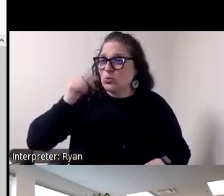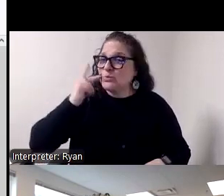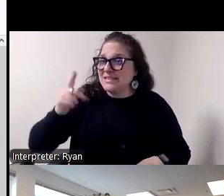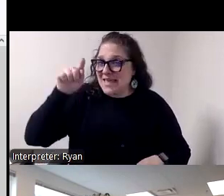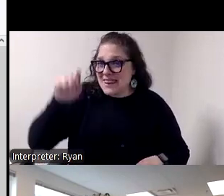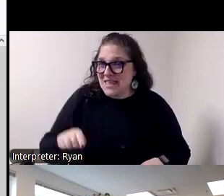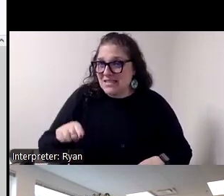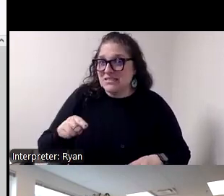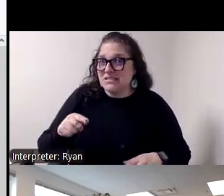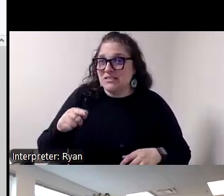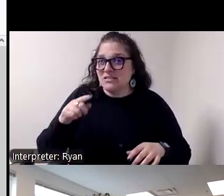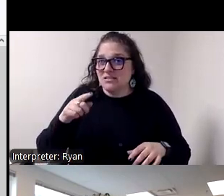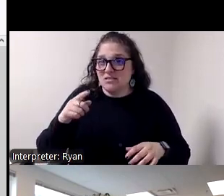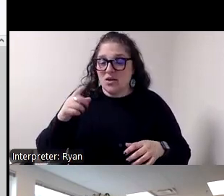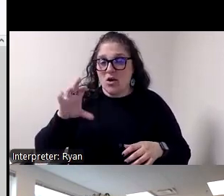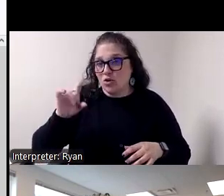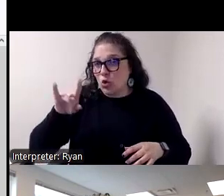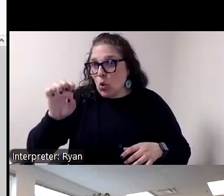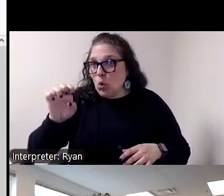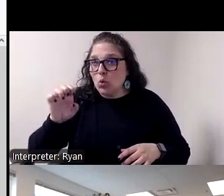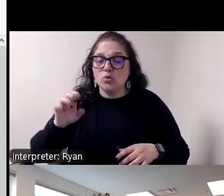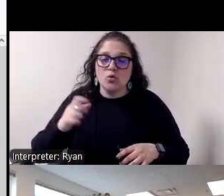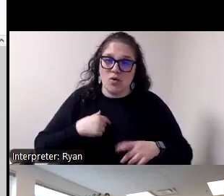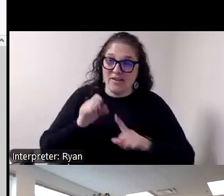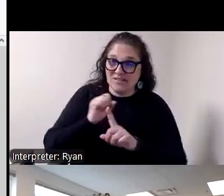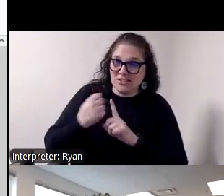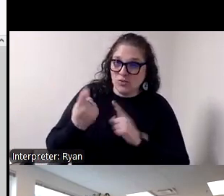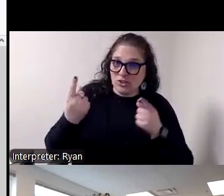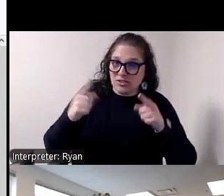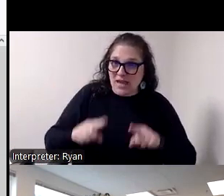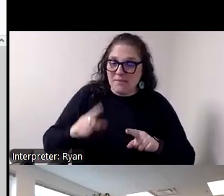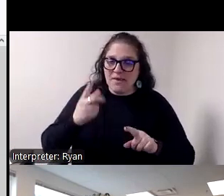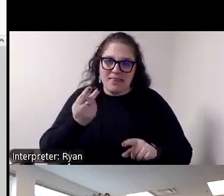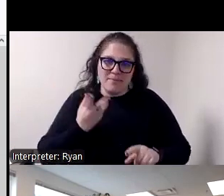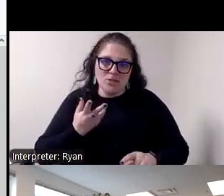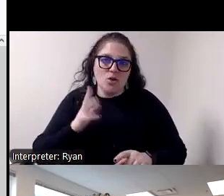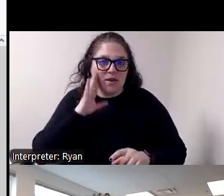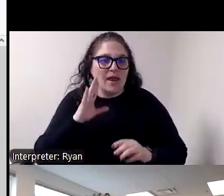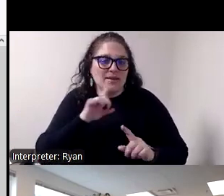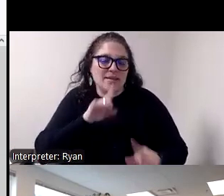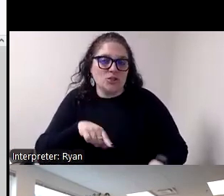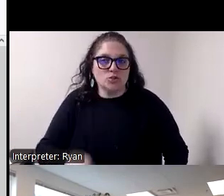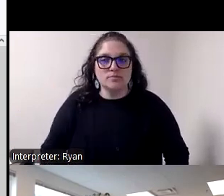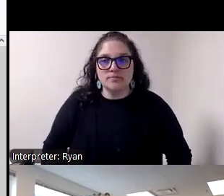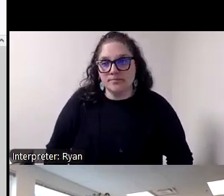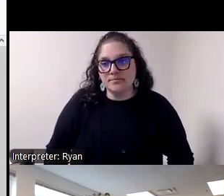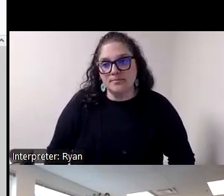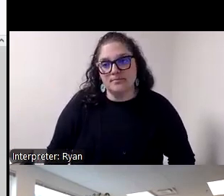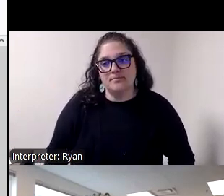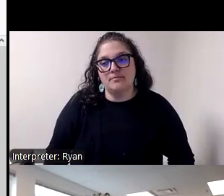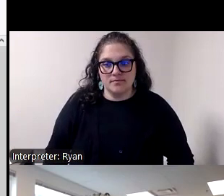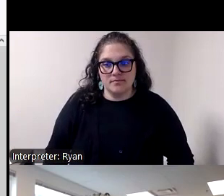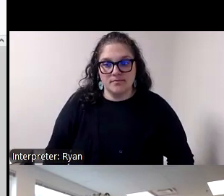on the commonly used leave codes, or I've got this special situation. Just reach out and I'd be happy to answer your question for you.